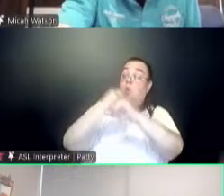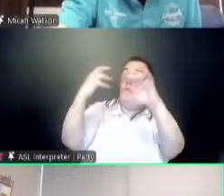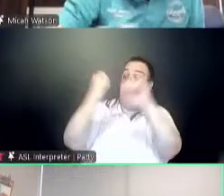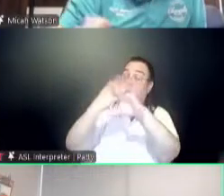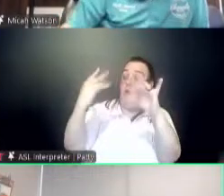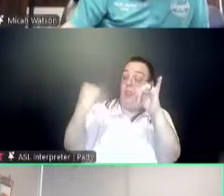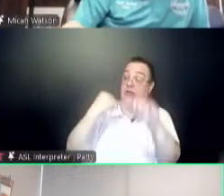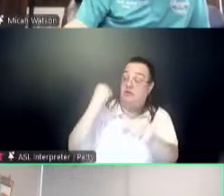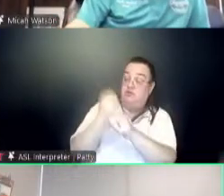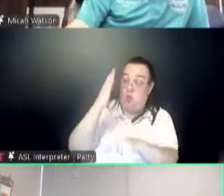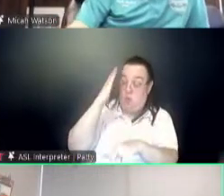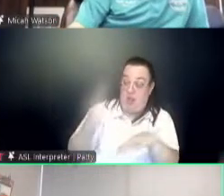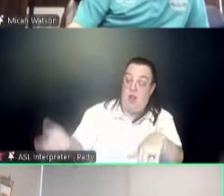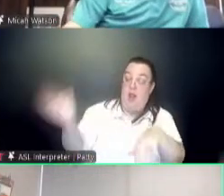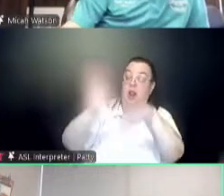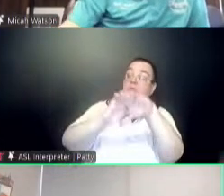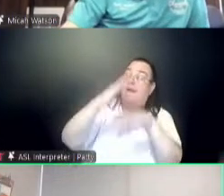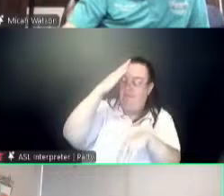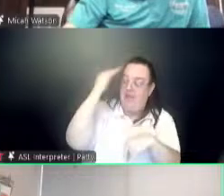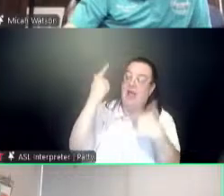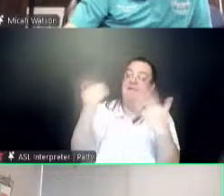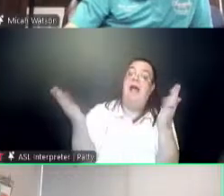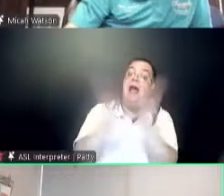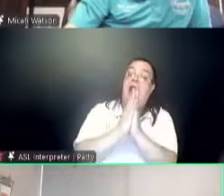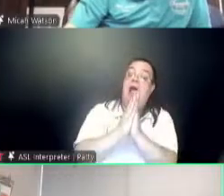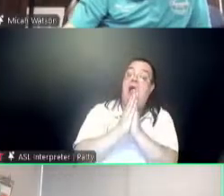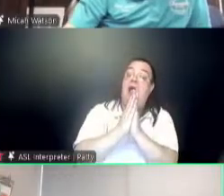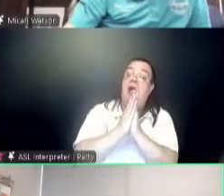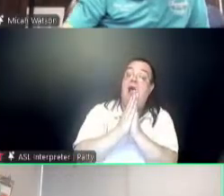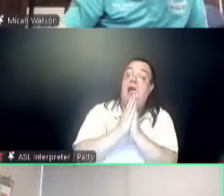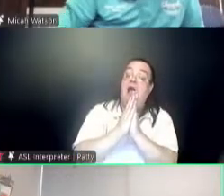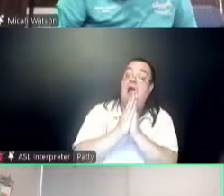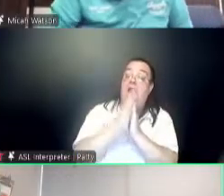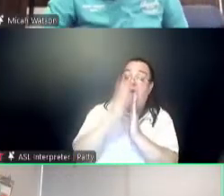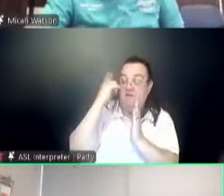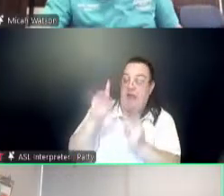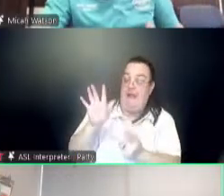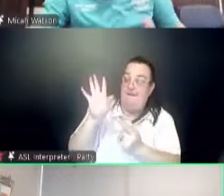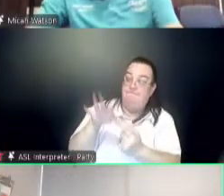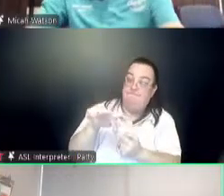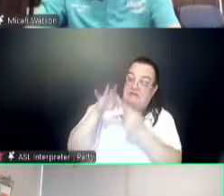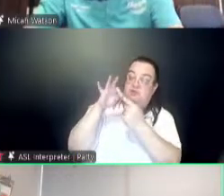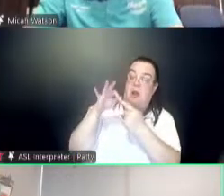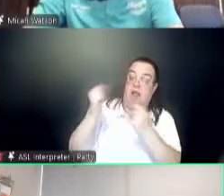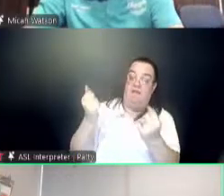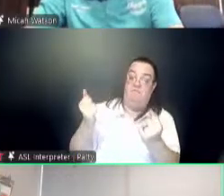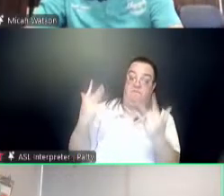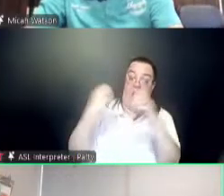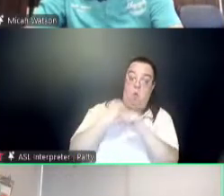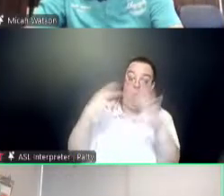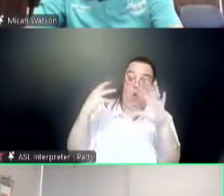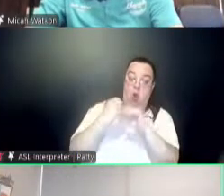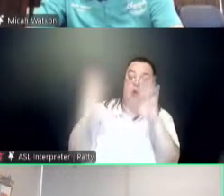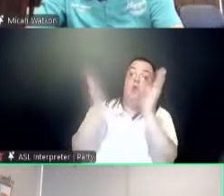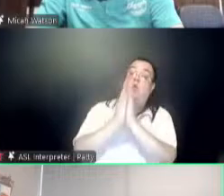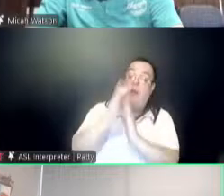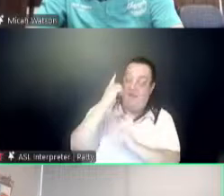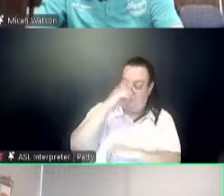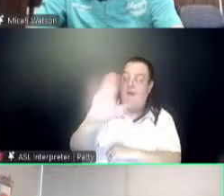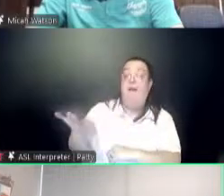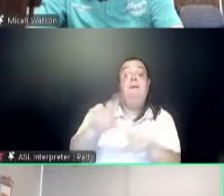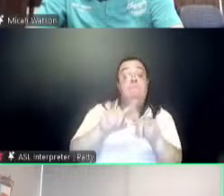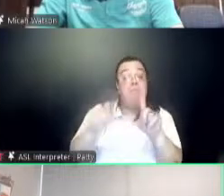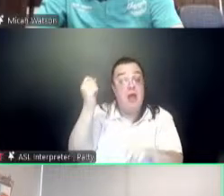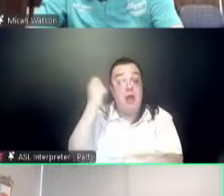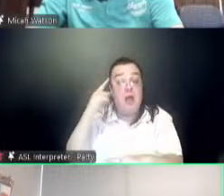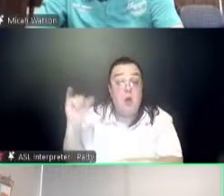of the request for the specialized fireworks that have been requested for, but also,